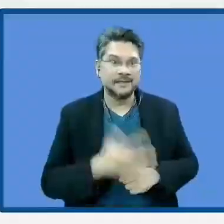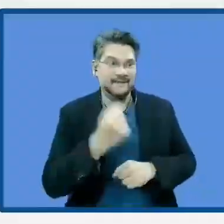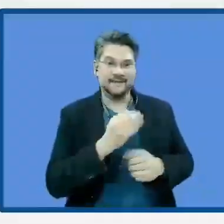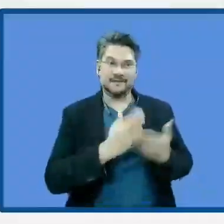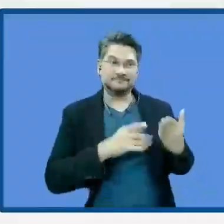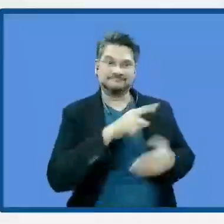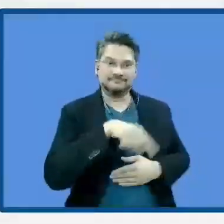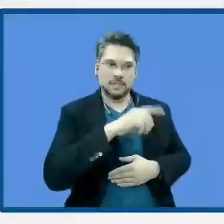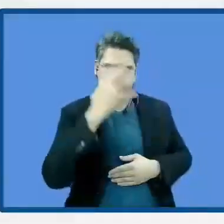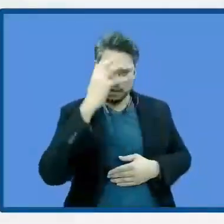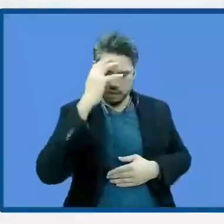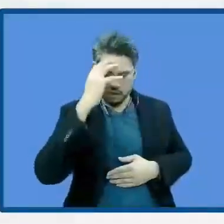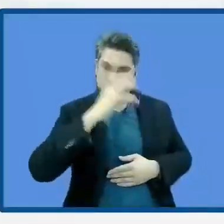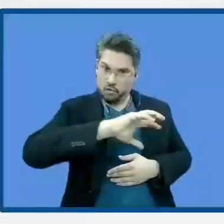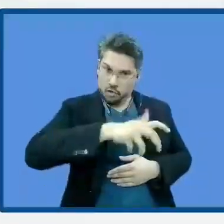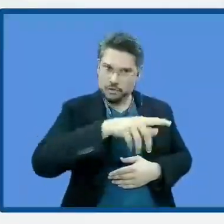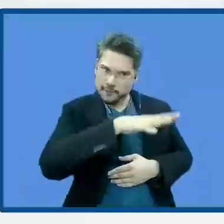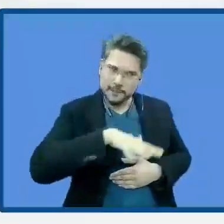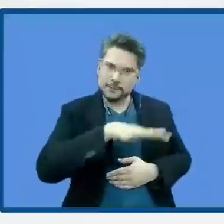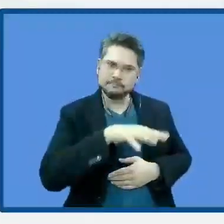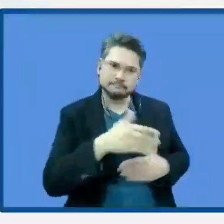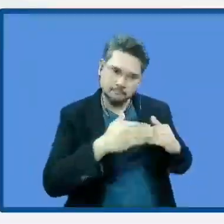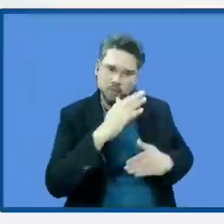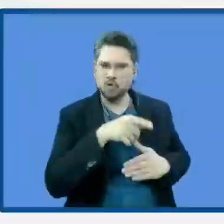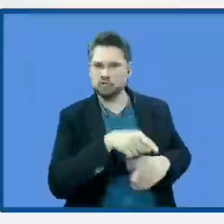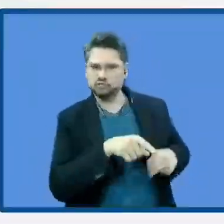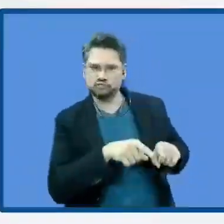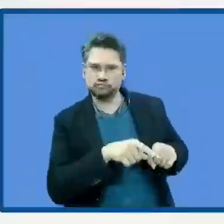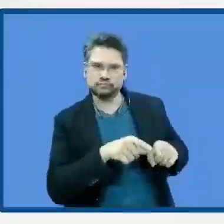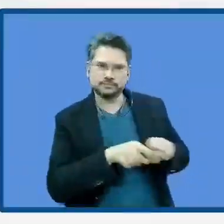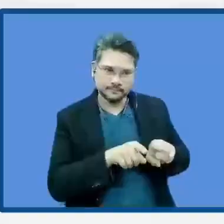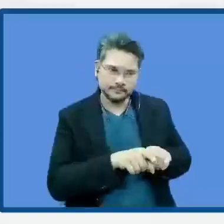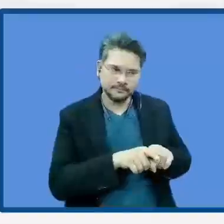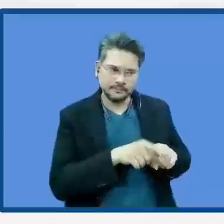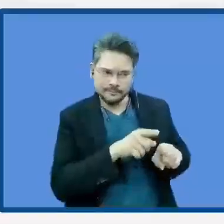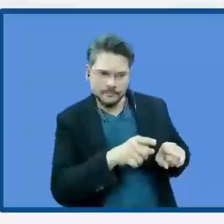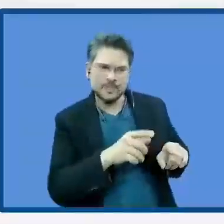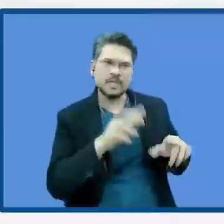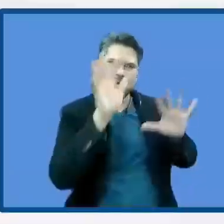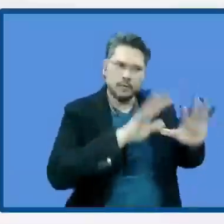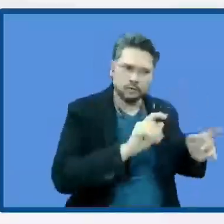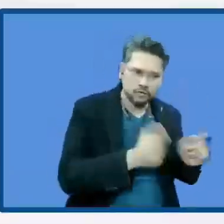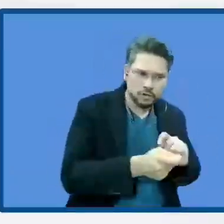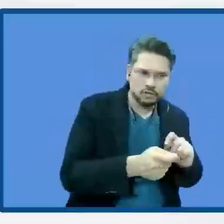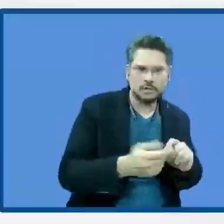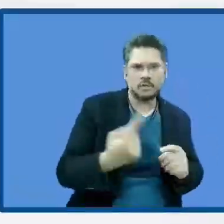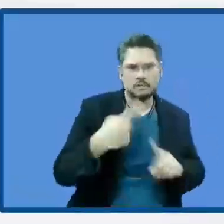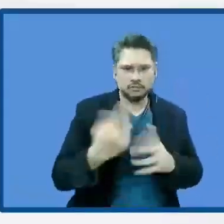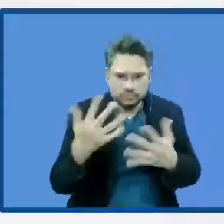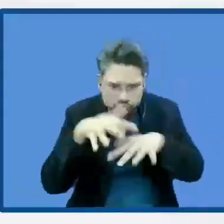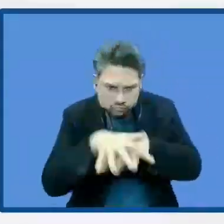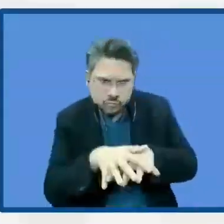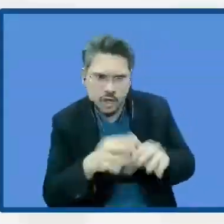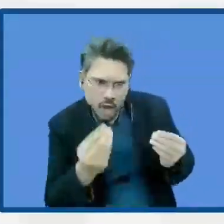broken substantially these institutional divisions between climate change and adaptation, risk,